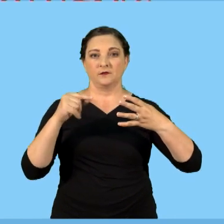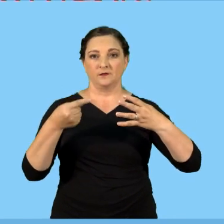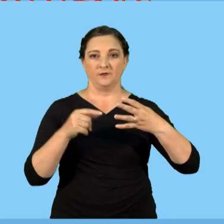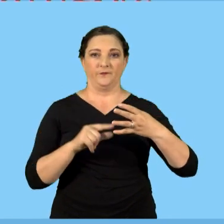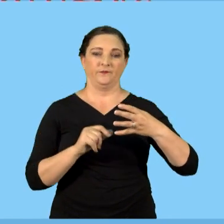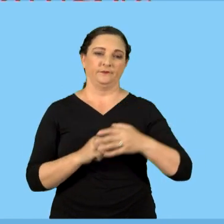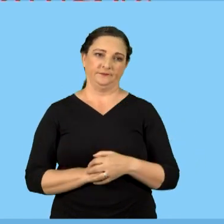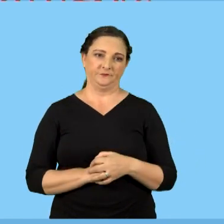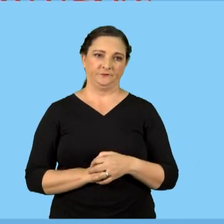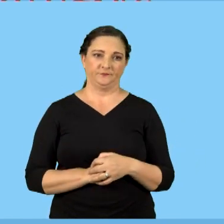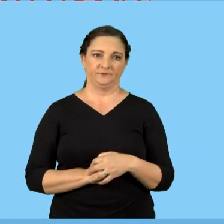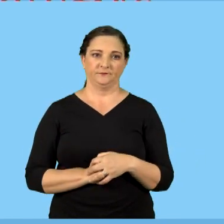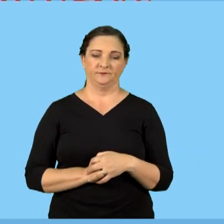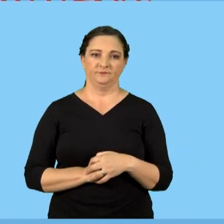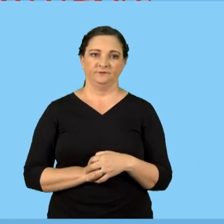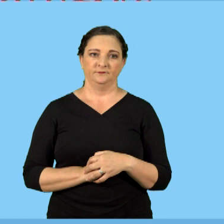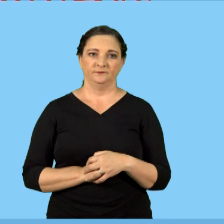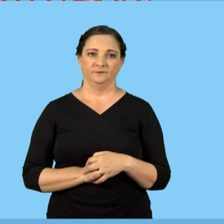galvanize.